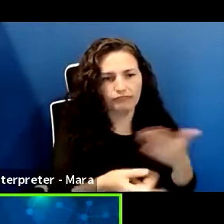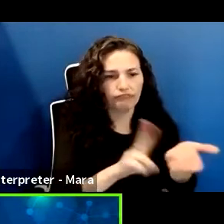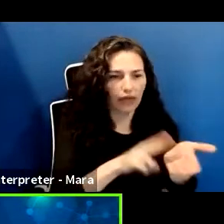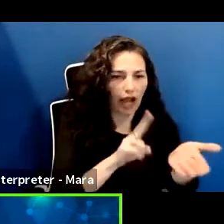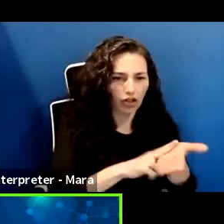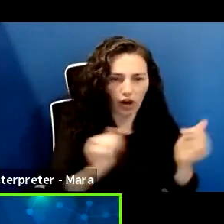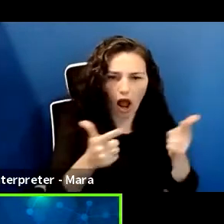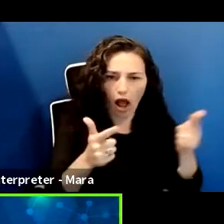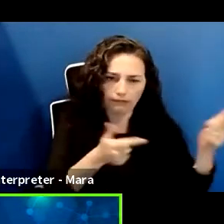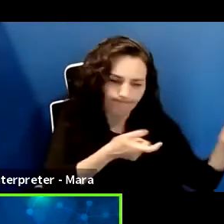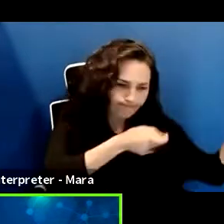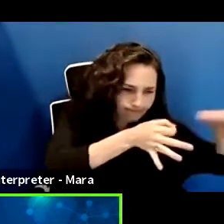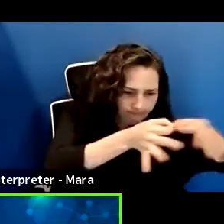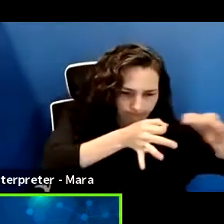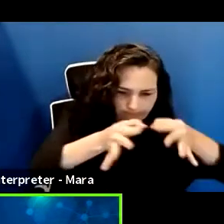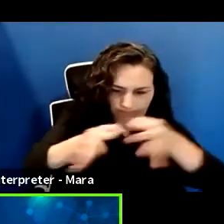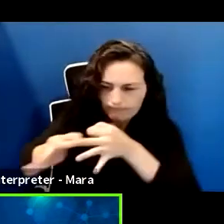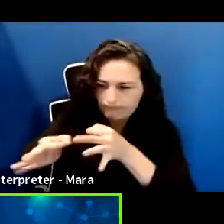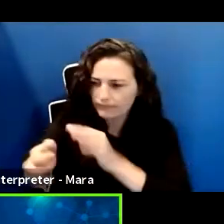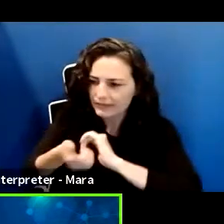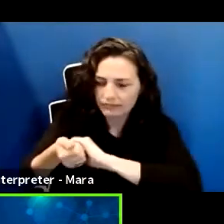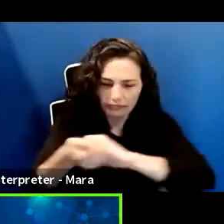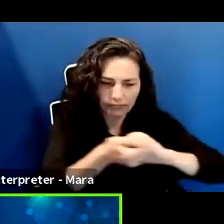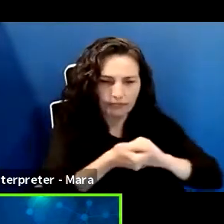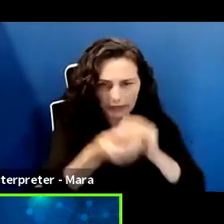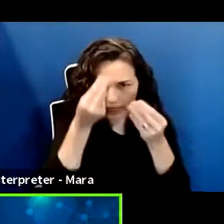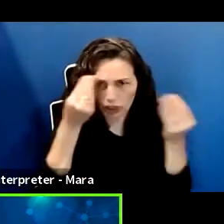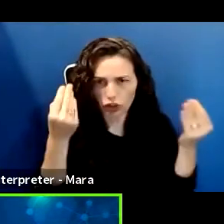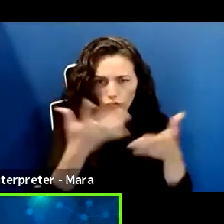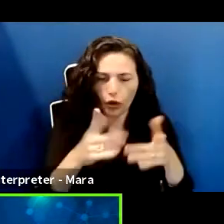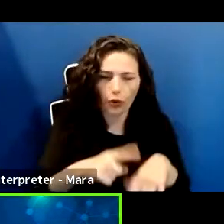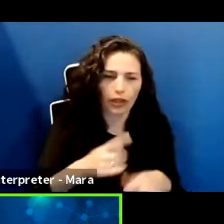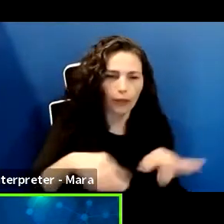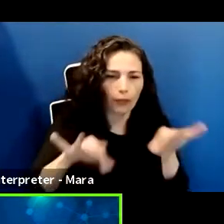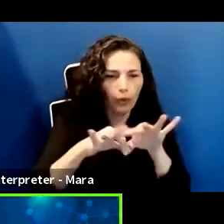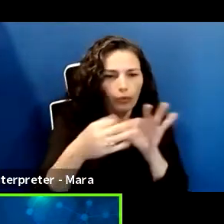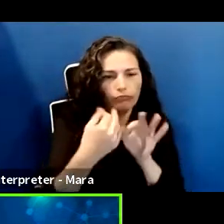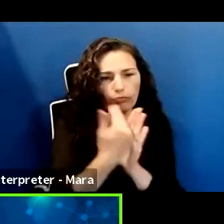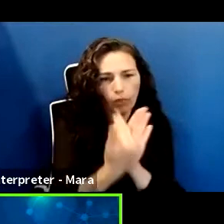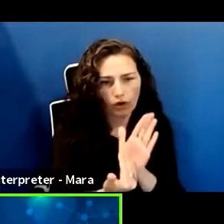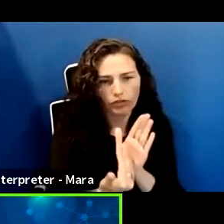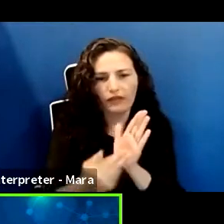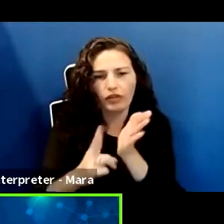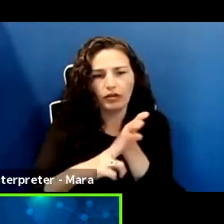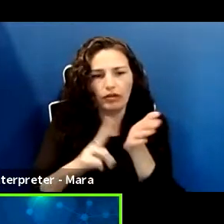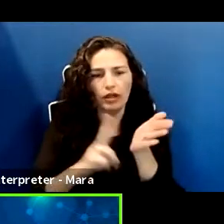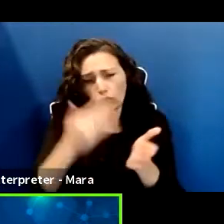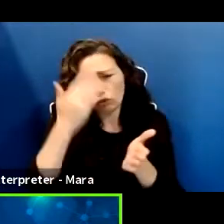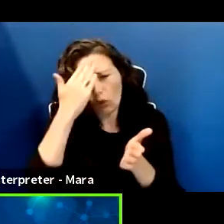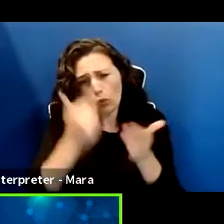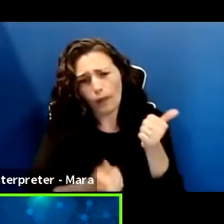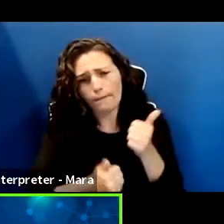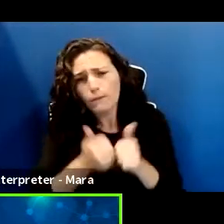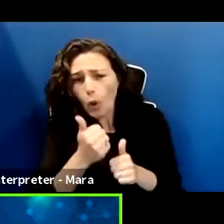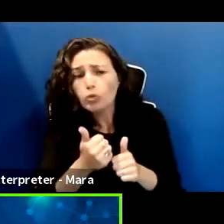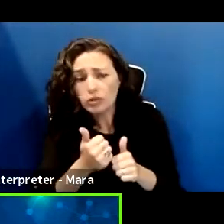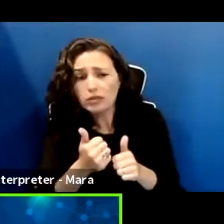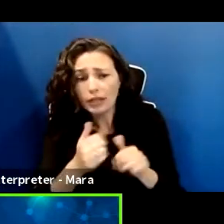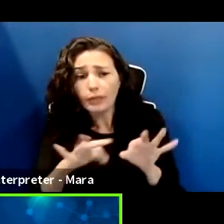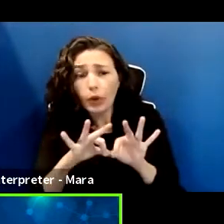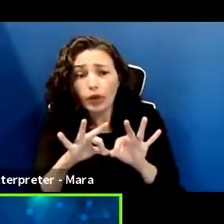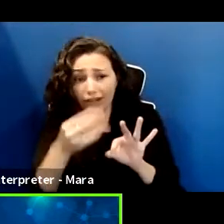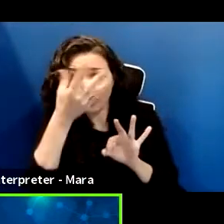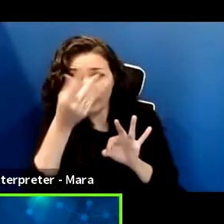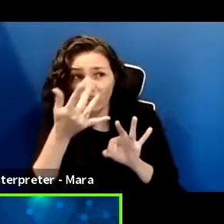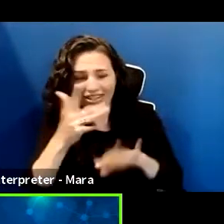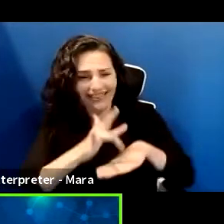take you through all of the highlights of each of our contracts to make sure that the information that's most relevant to you will be